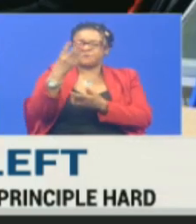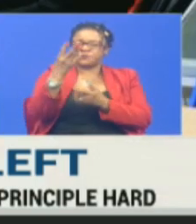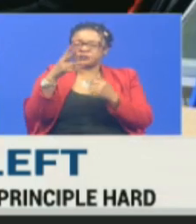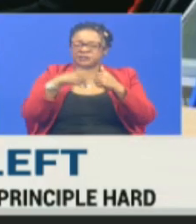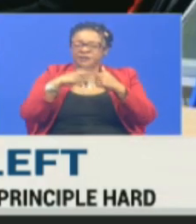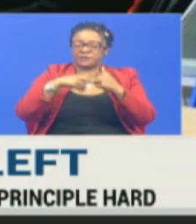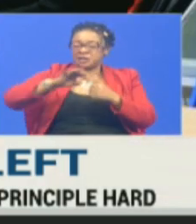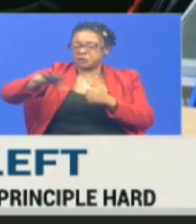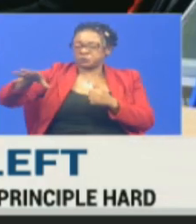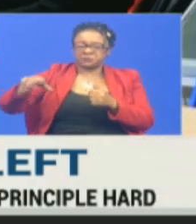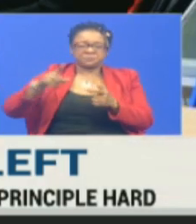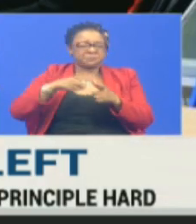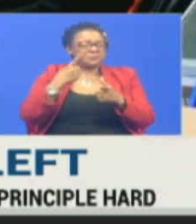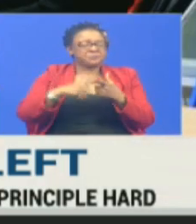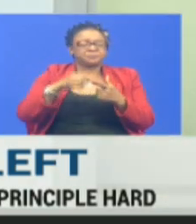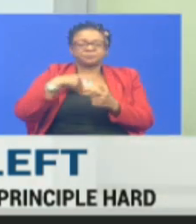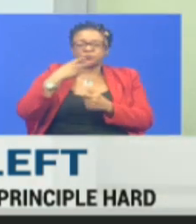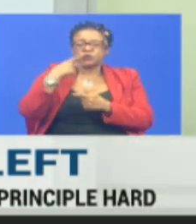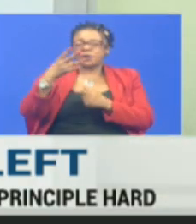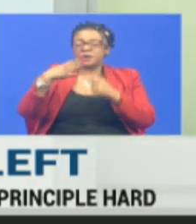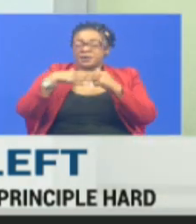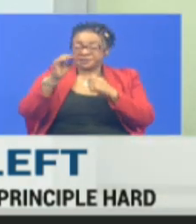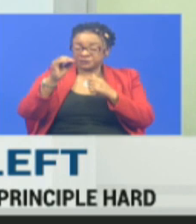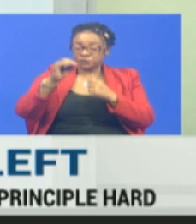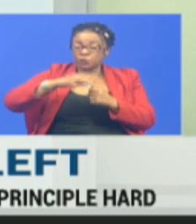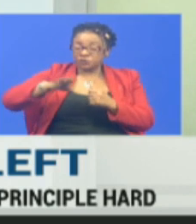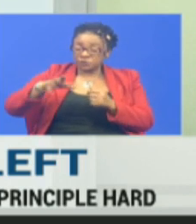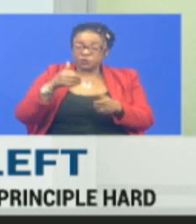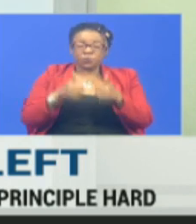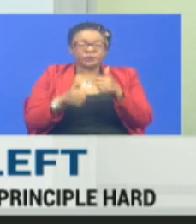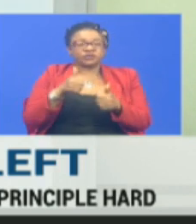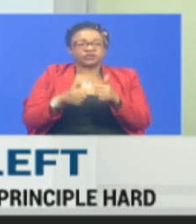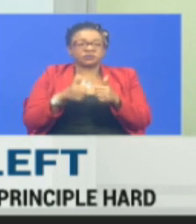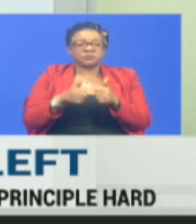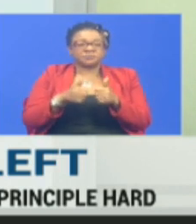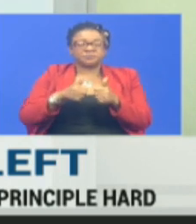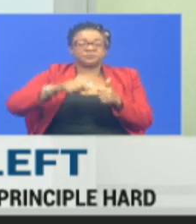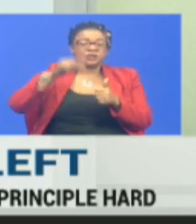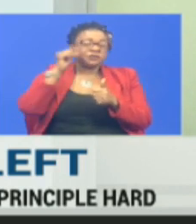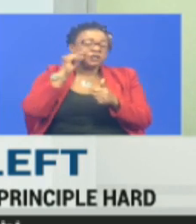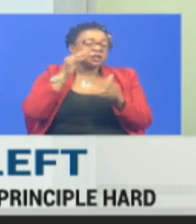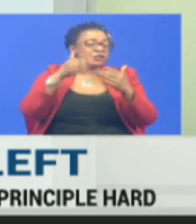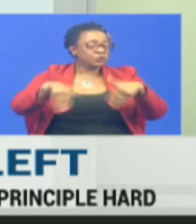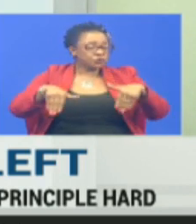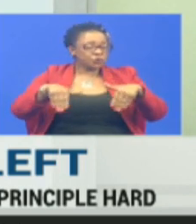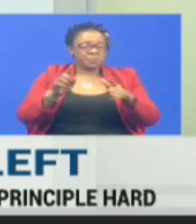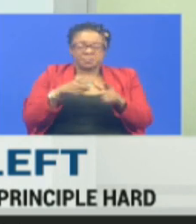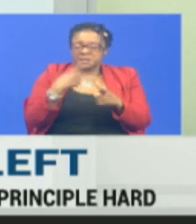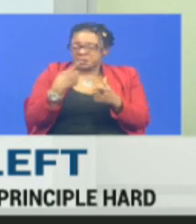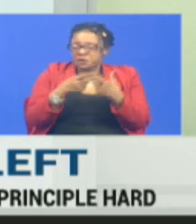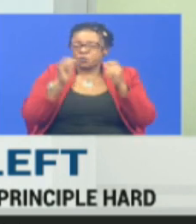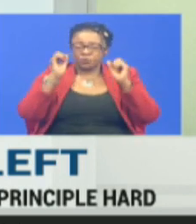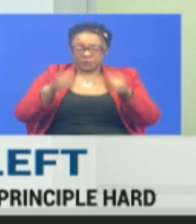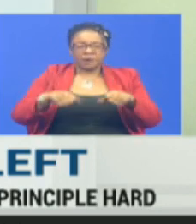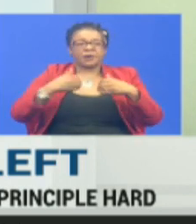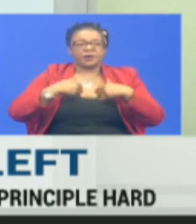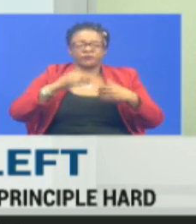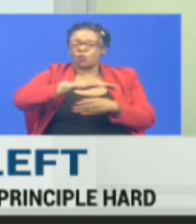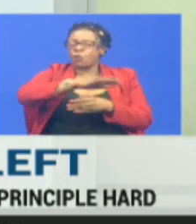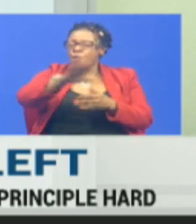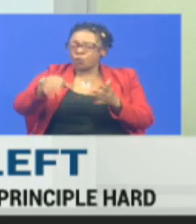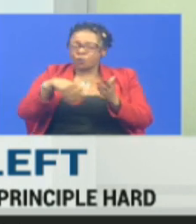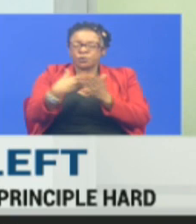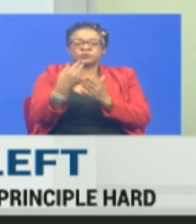you have 290 constituencies which are gender neutral. You can then have all the 200